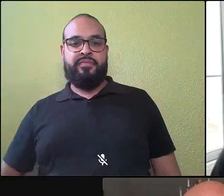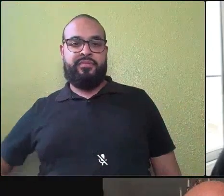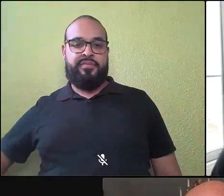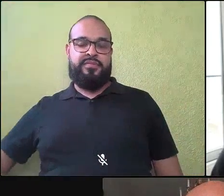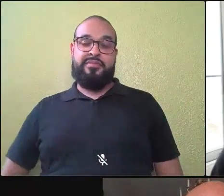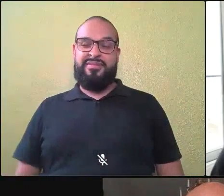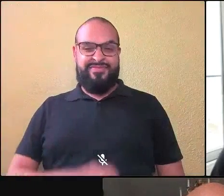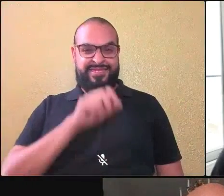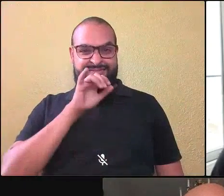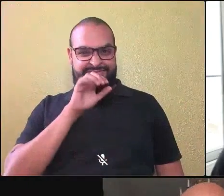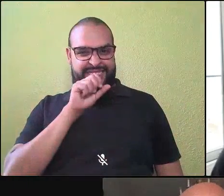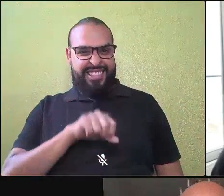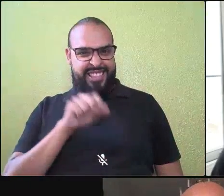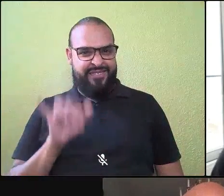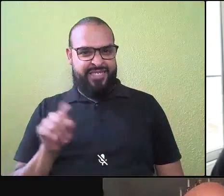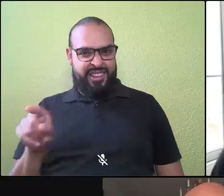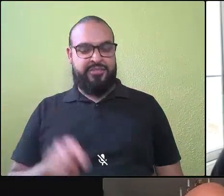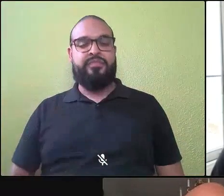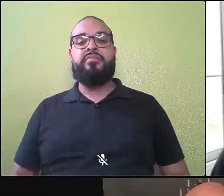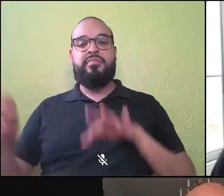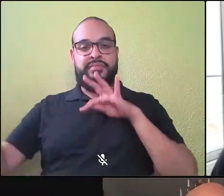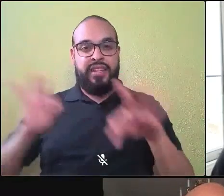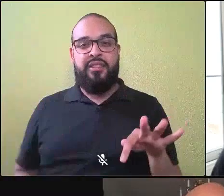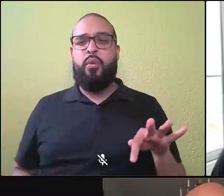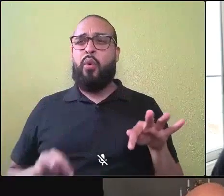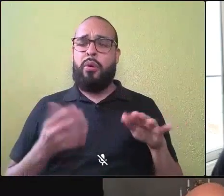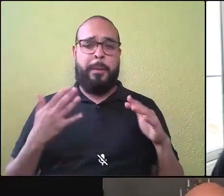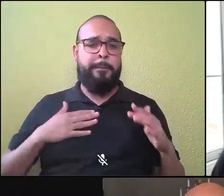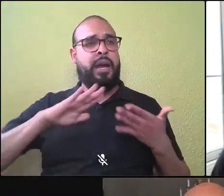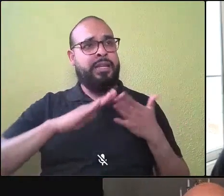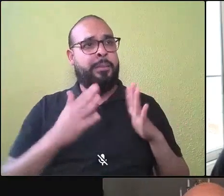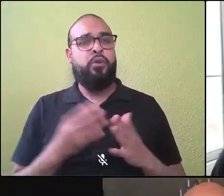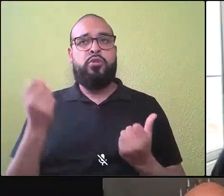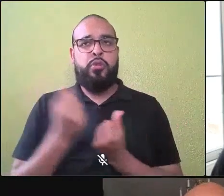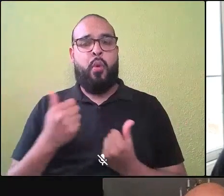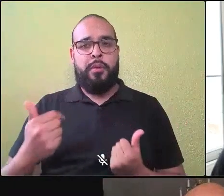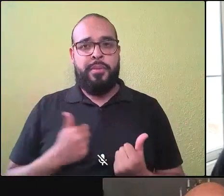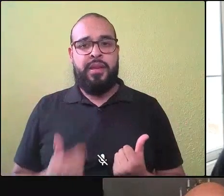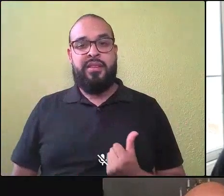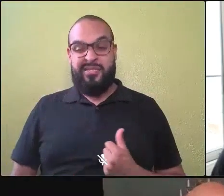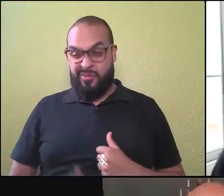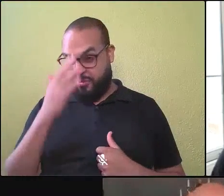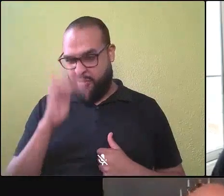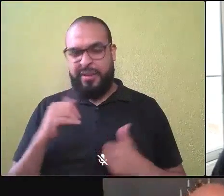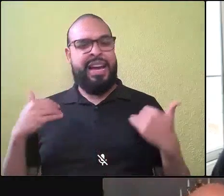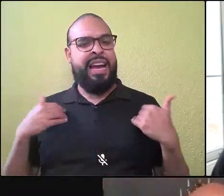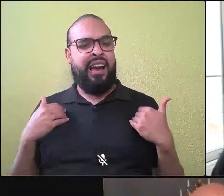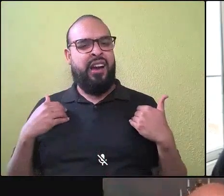because it's another one of those things that defies those stereotypes that we hear about Black men,